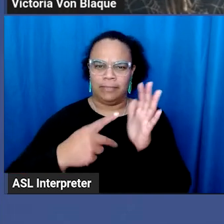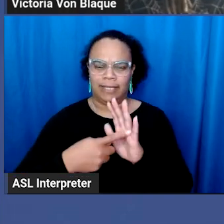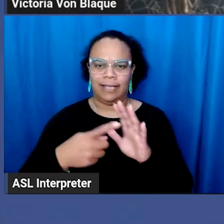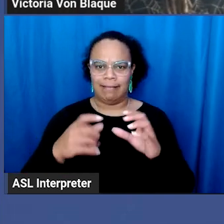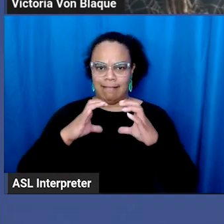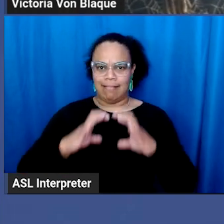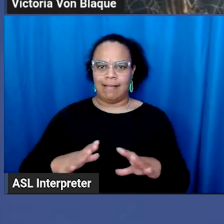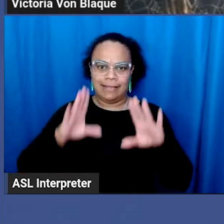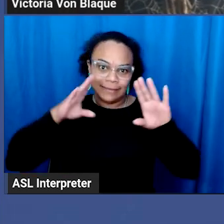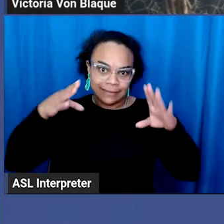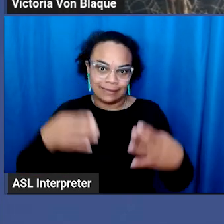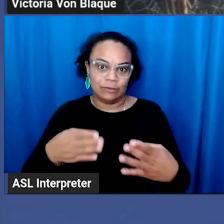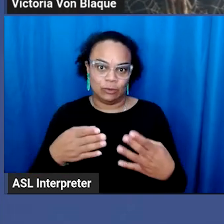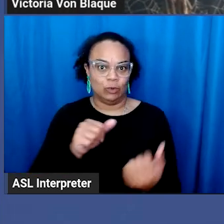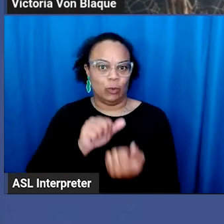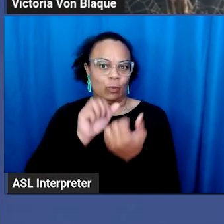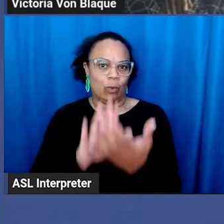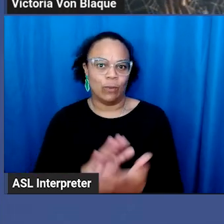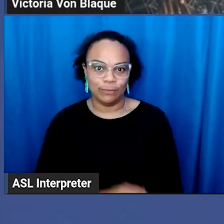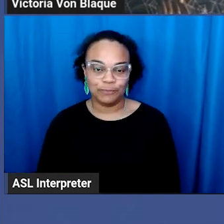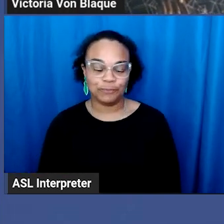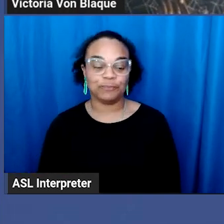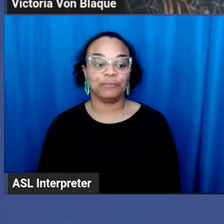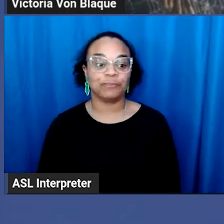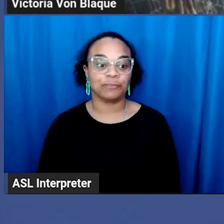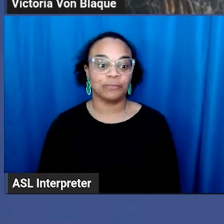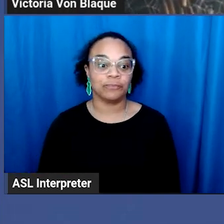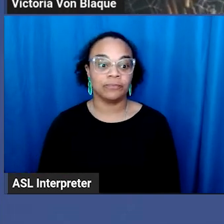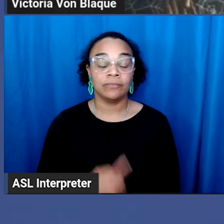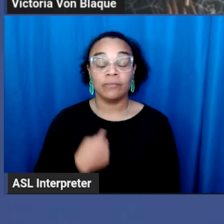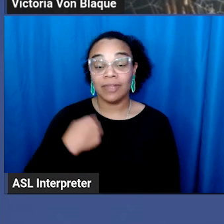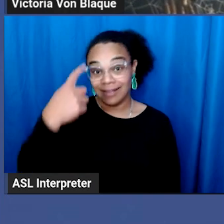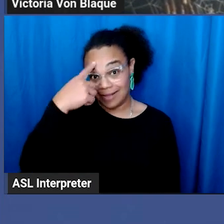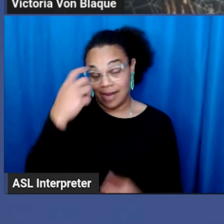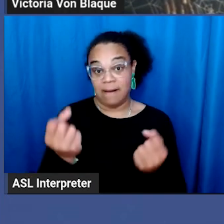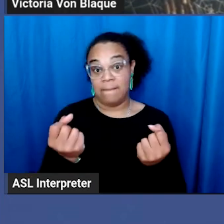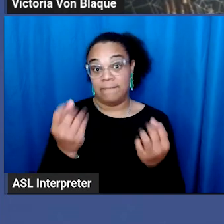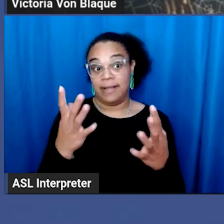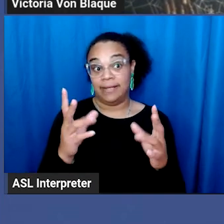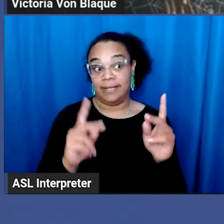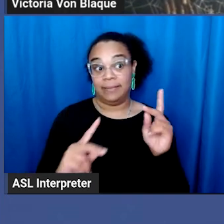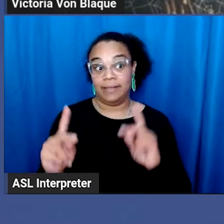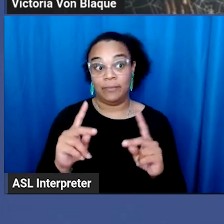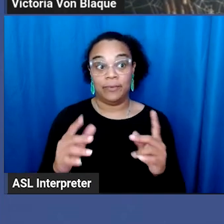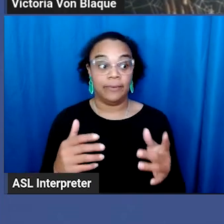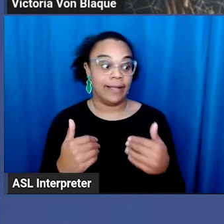client-centered approach? I think a lot of people have